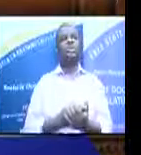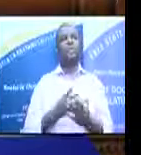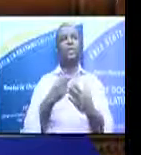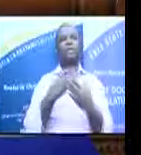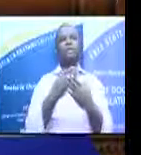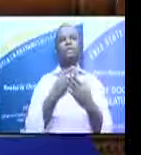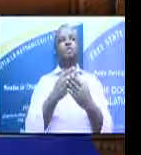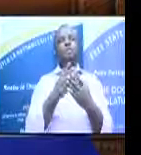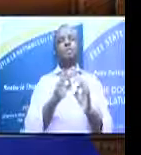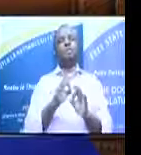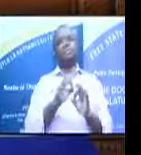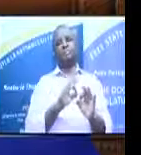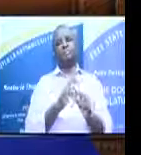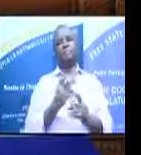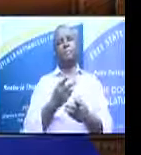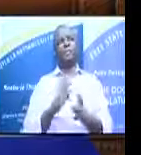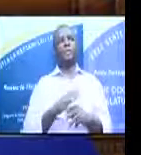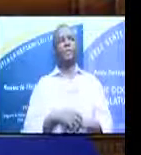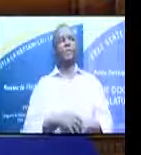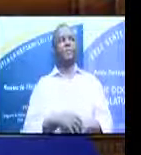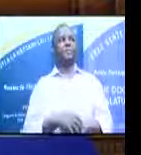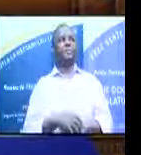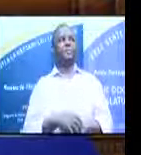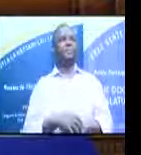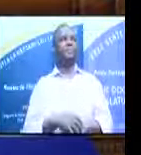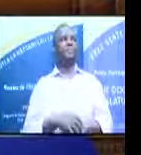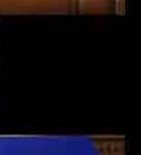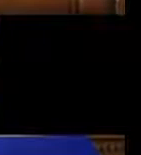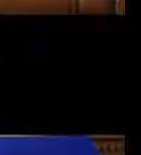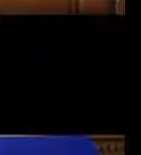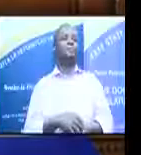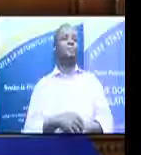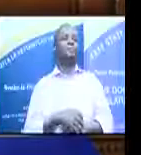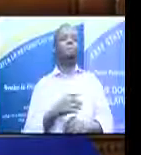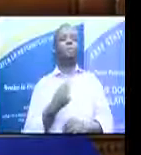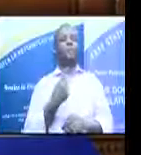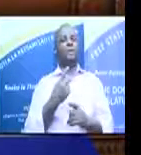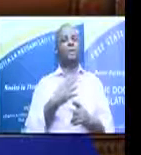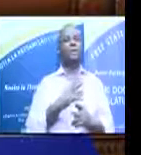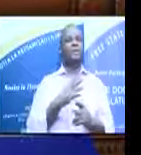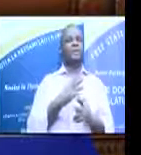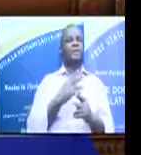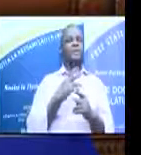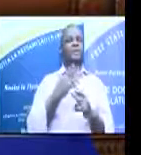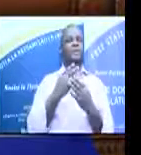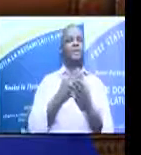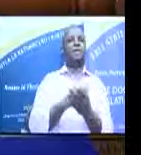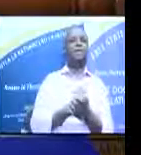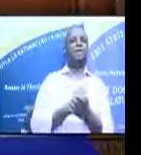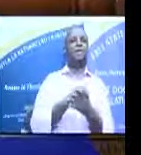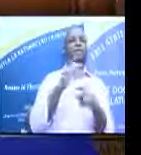thank them in a proper way. I would just want to say on the issue of the